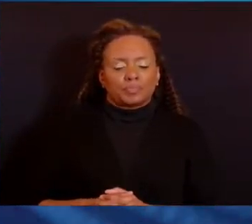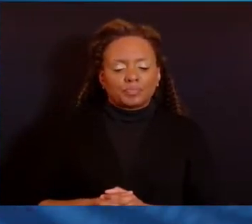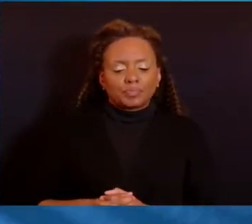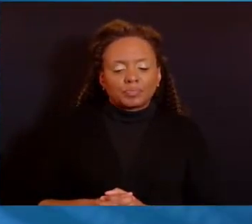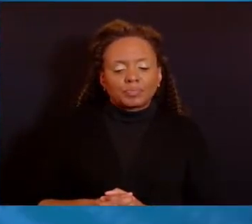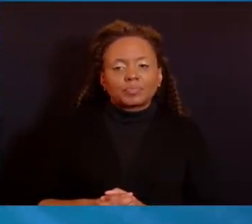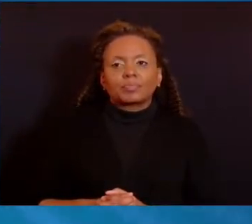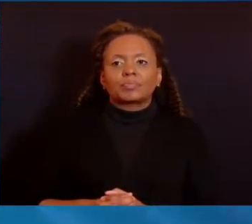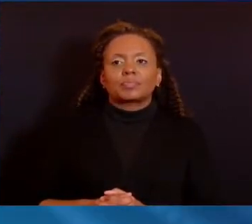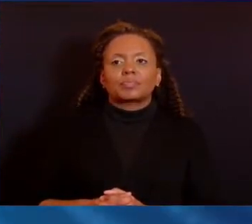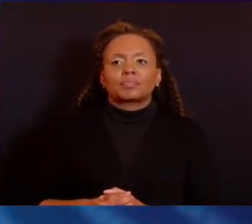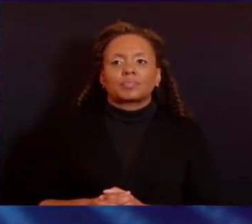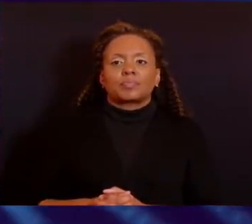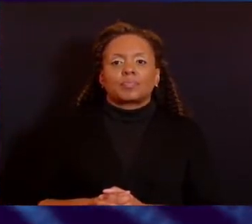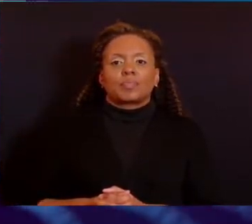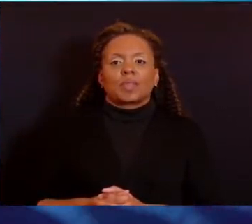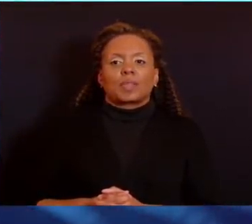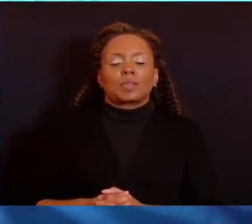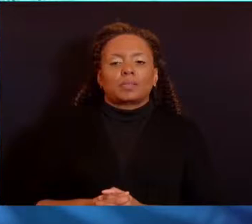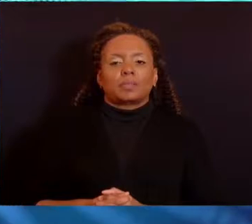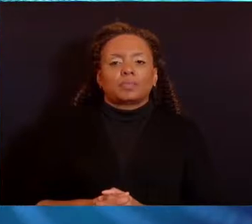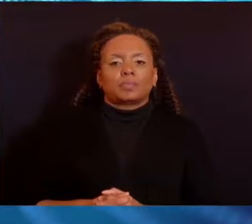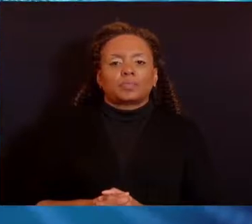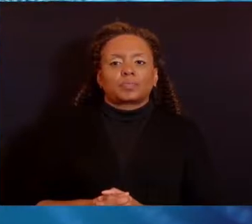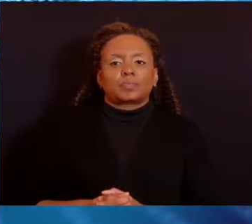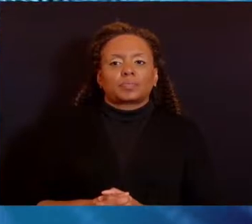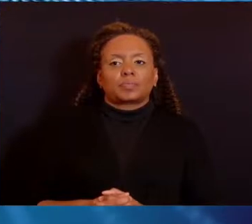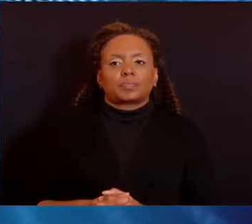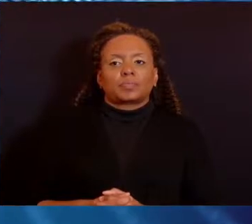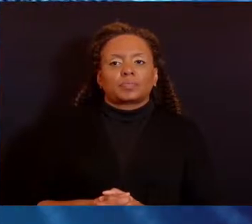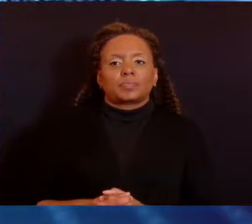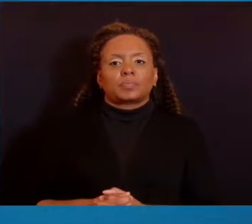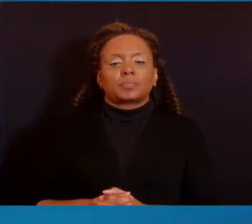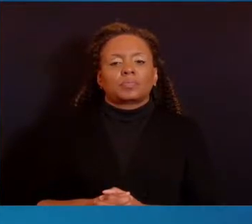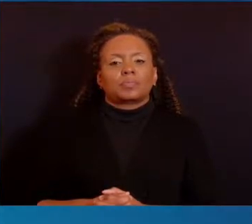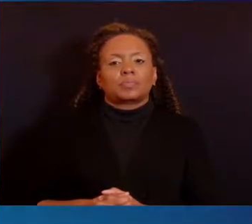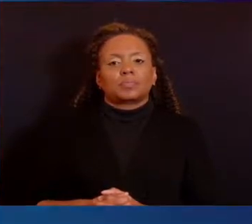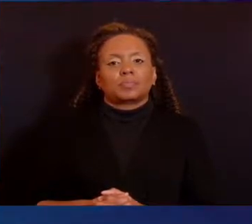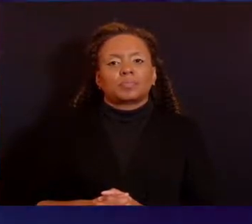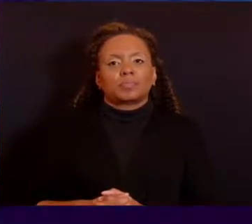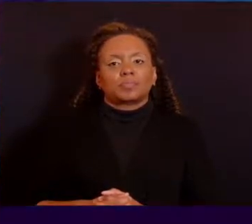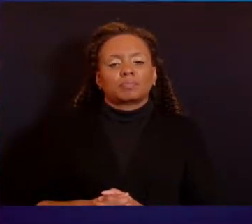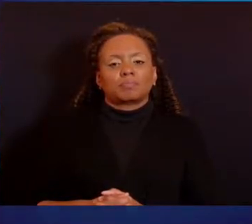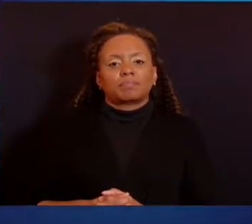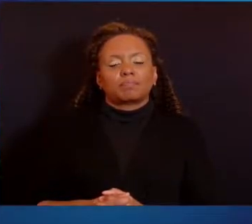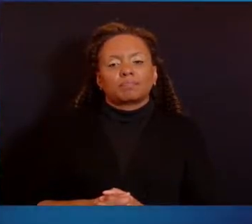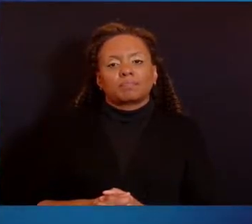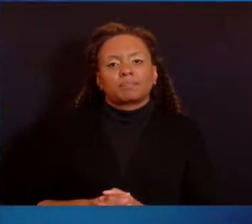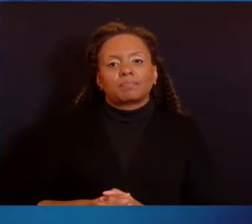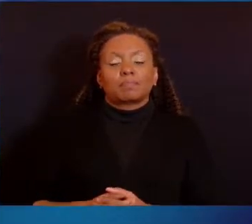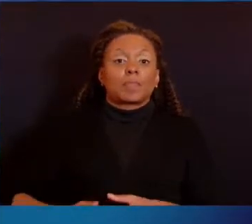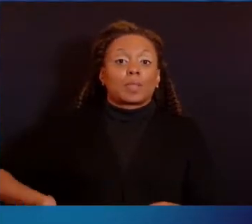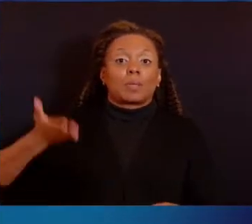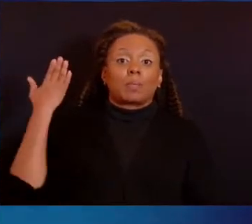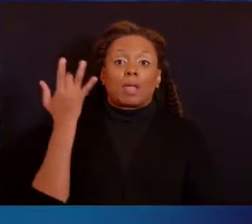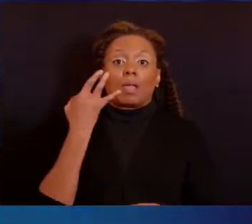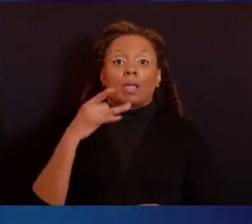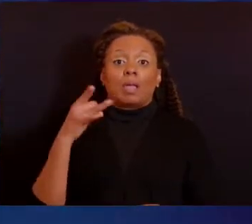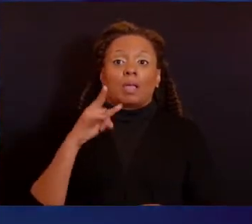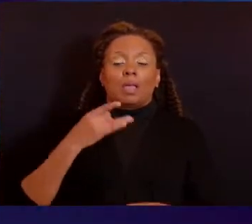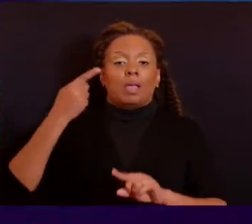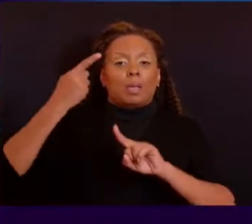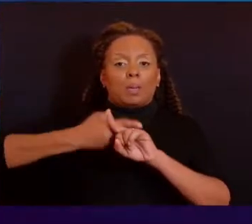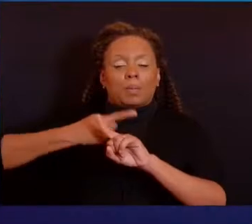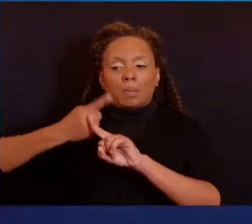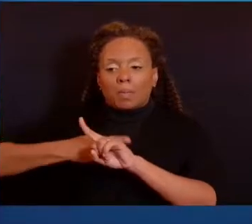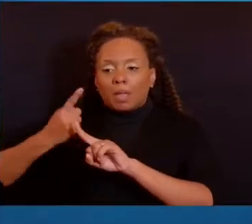last 18 months or so would have done a level of infrastructural work to mitigate a lot of